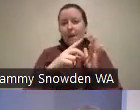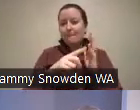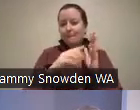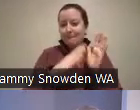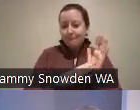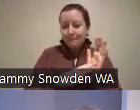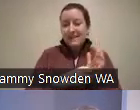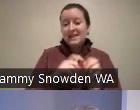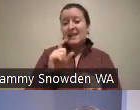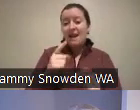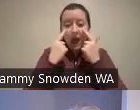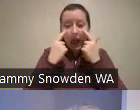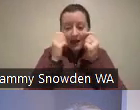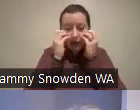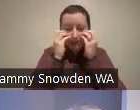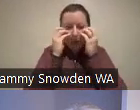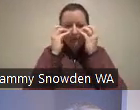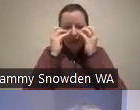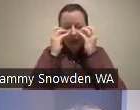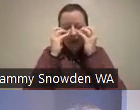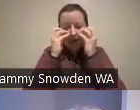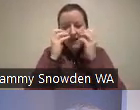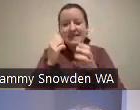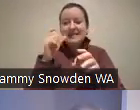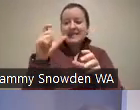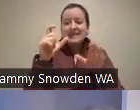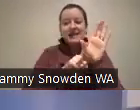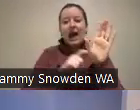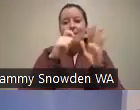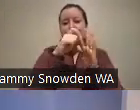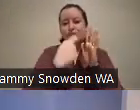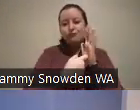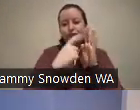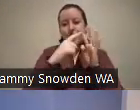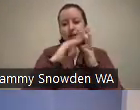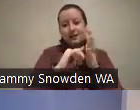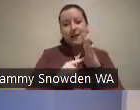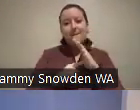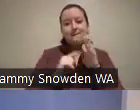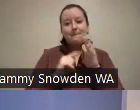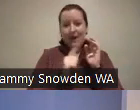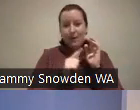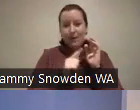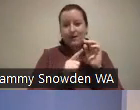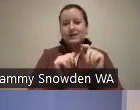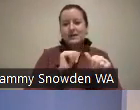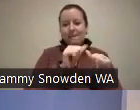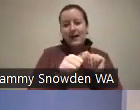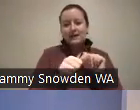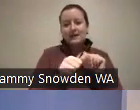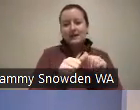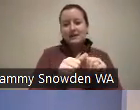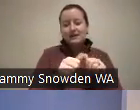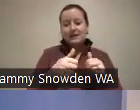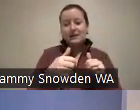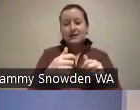puffy, cypress is really, really good. And yarrow pom is another really good one as well that helps to build collagen. So there's lots of